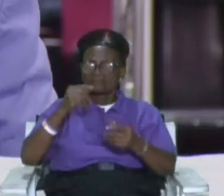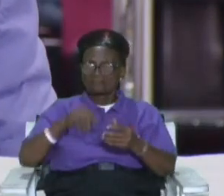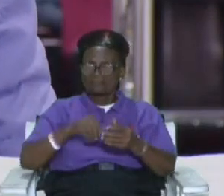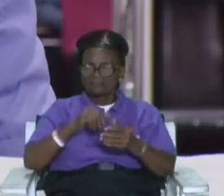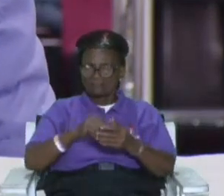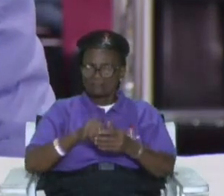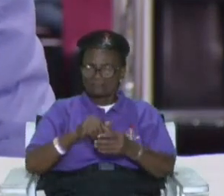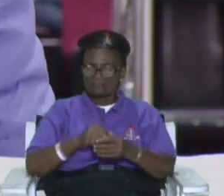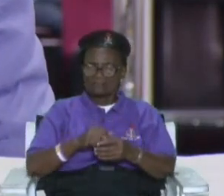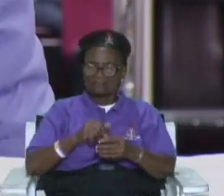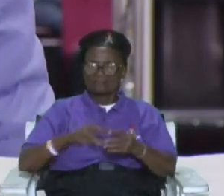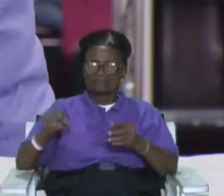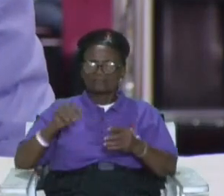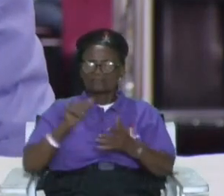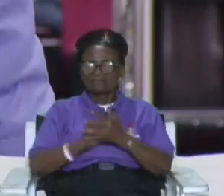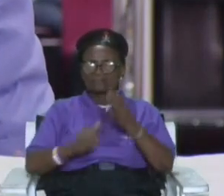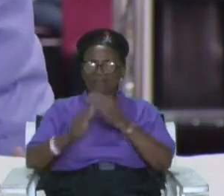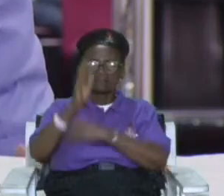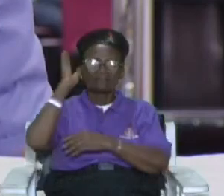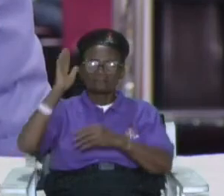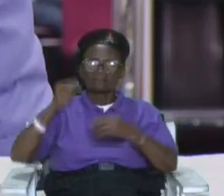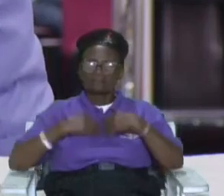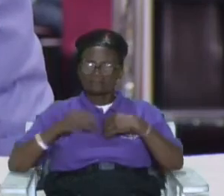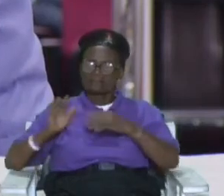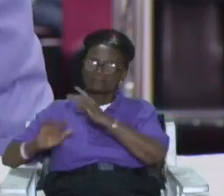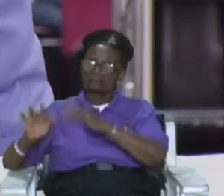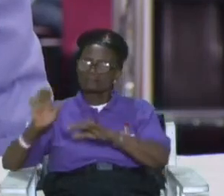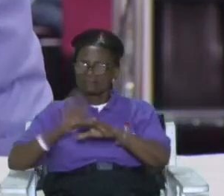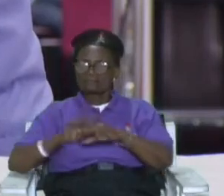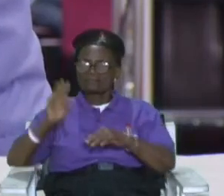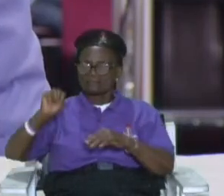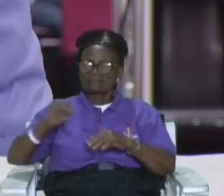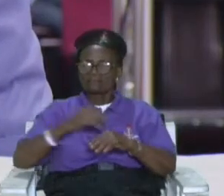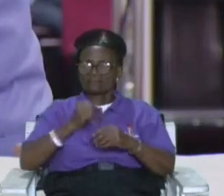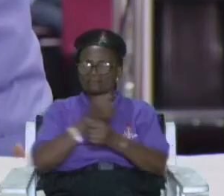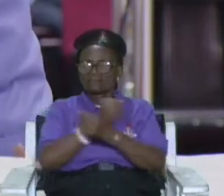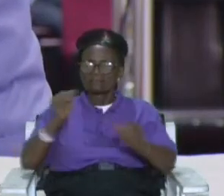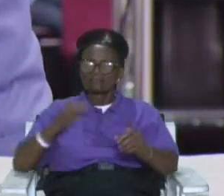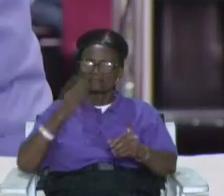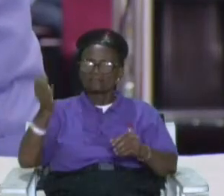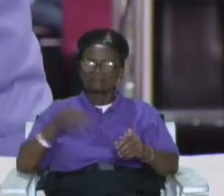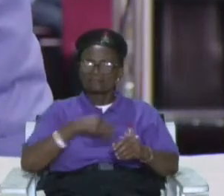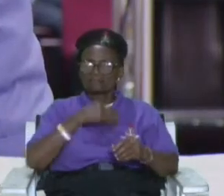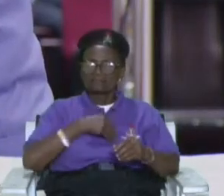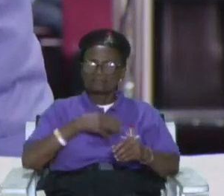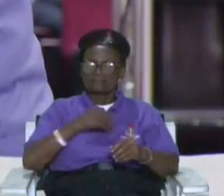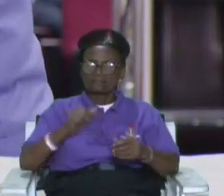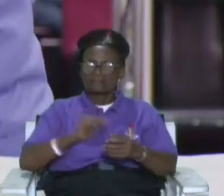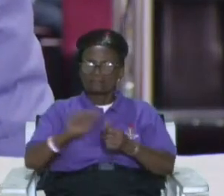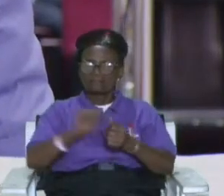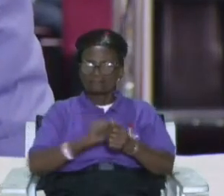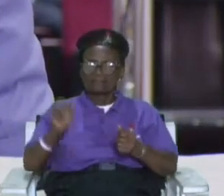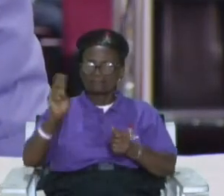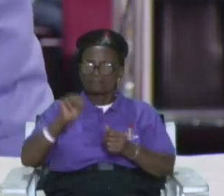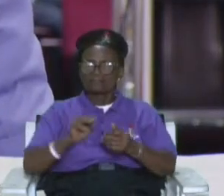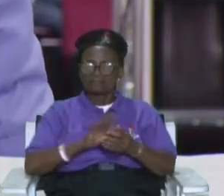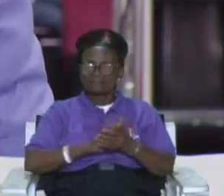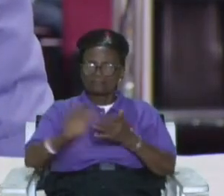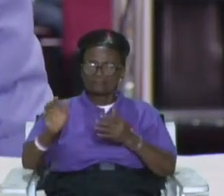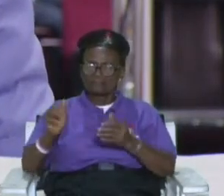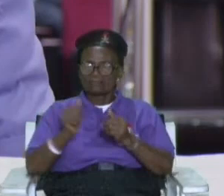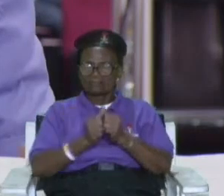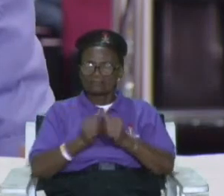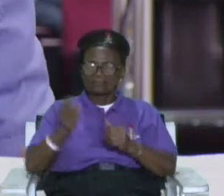God will have mercy on them, that he will save their souls, He will wash them clean with his